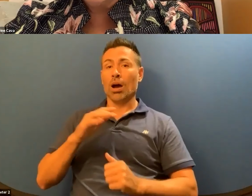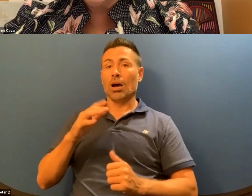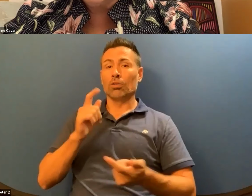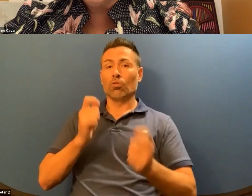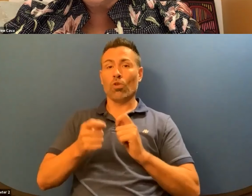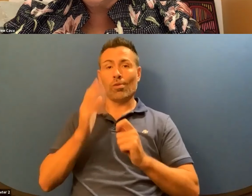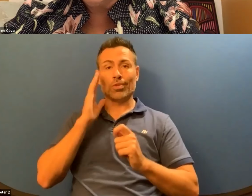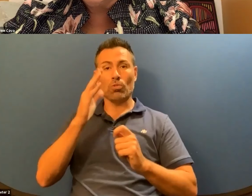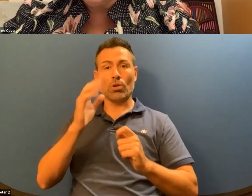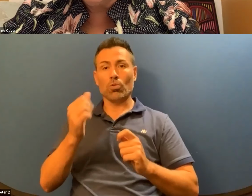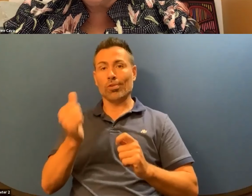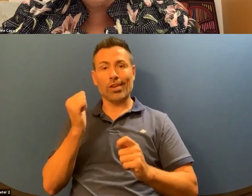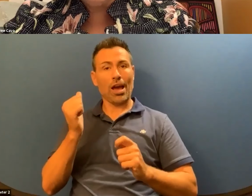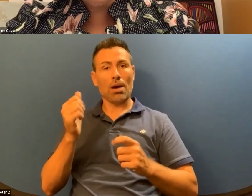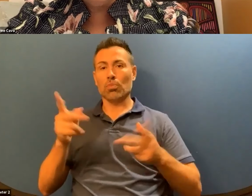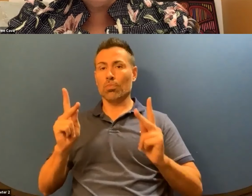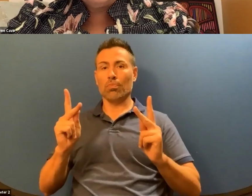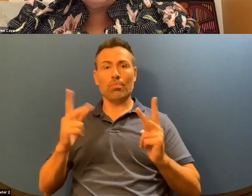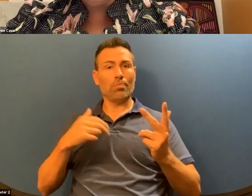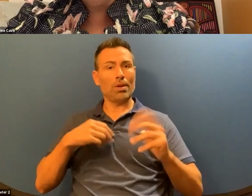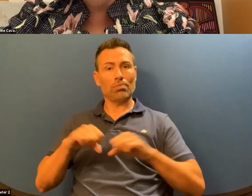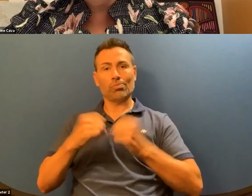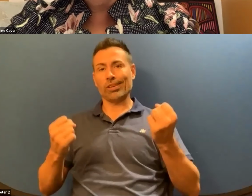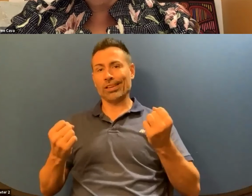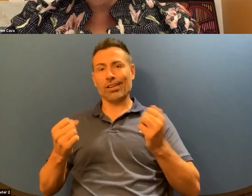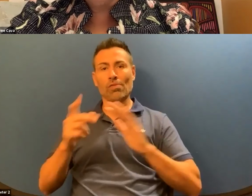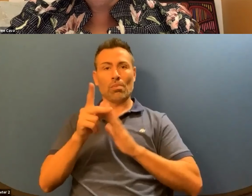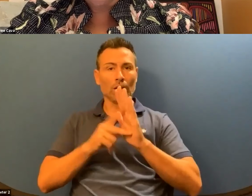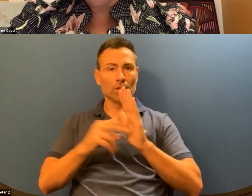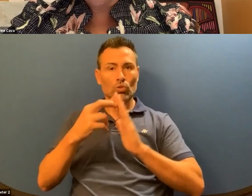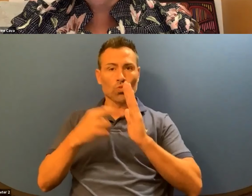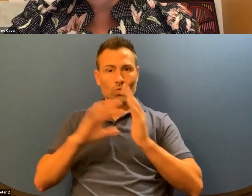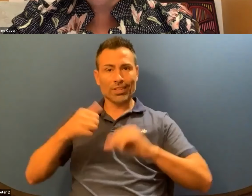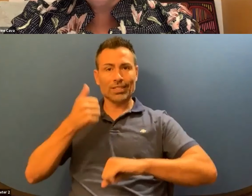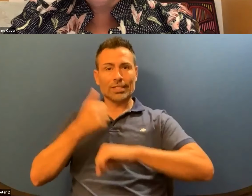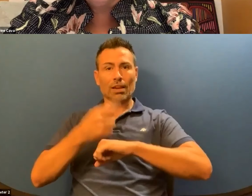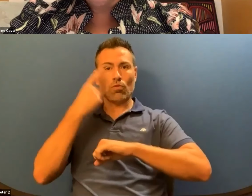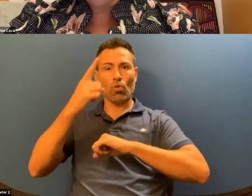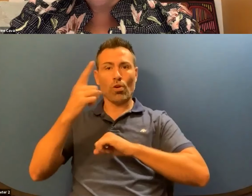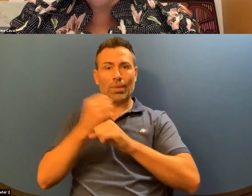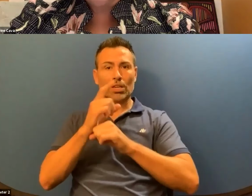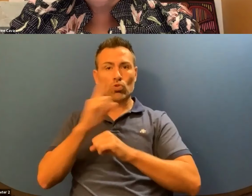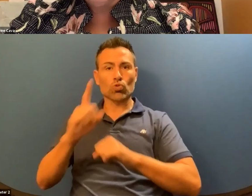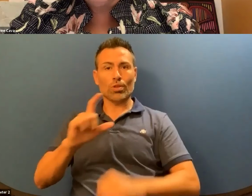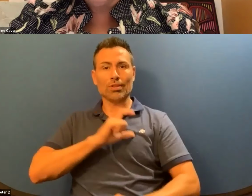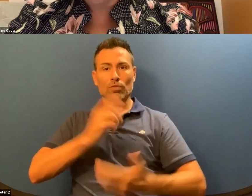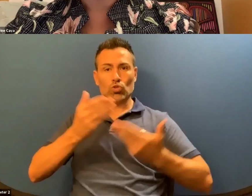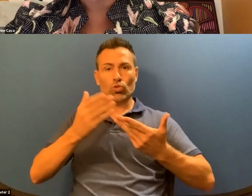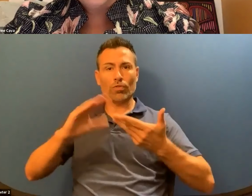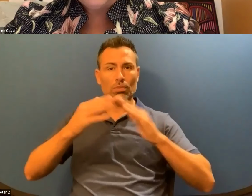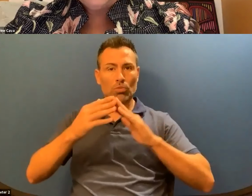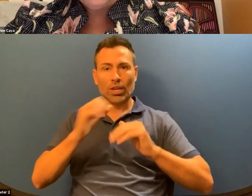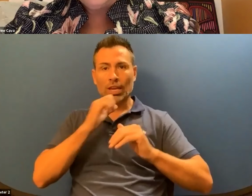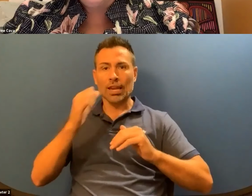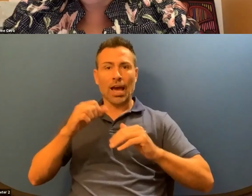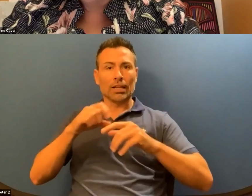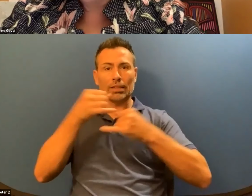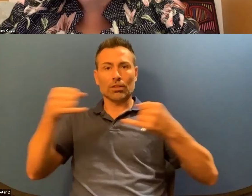policies and the protocols that are established to make sure that our police officers are serving our community, not the other way around. Commissioner